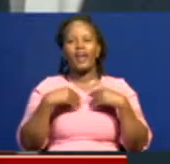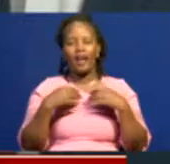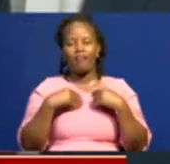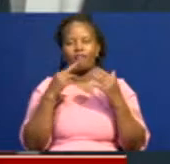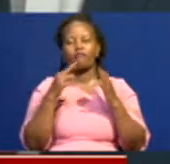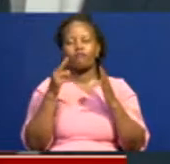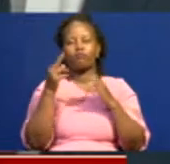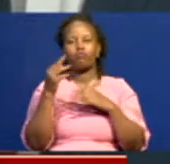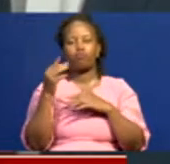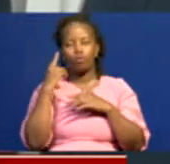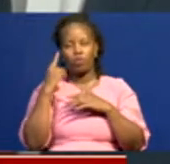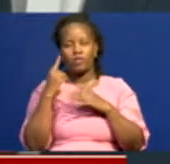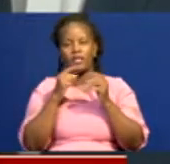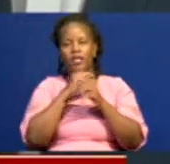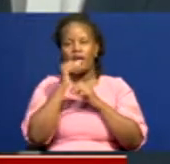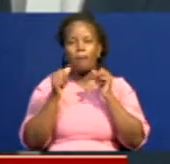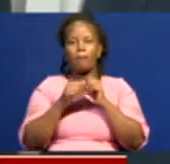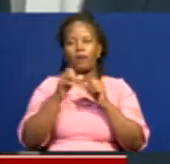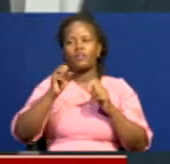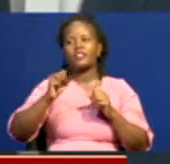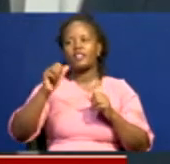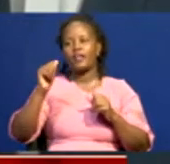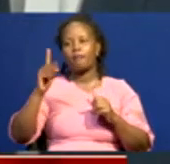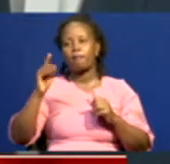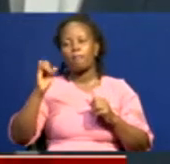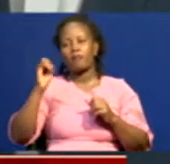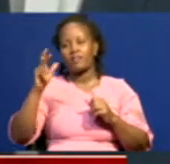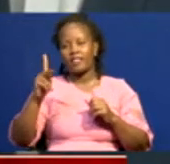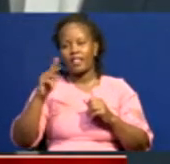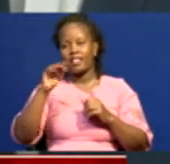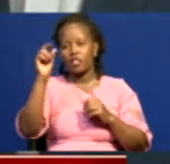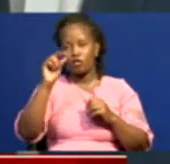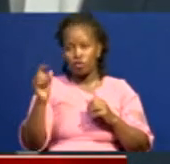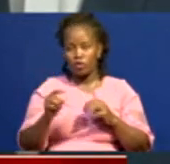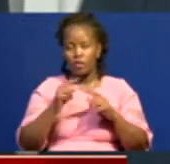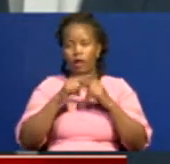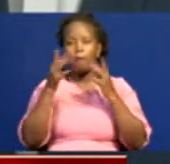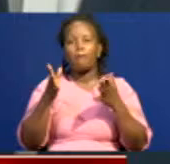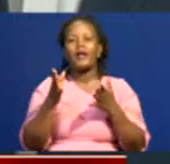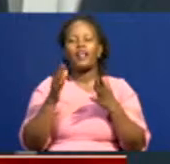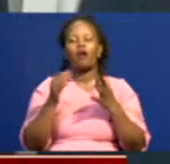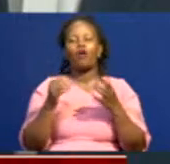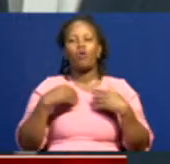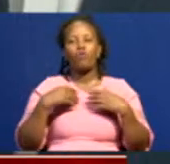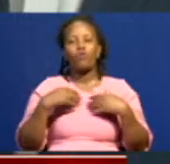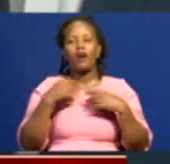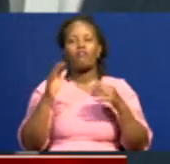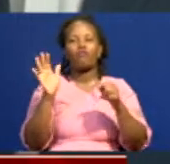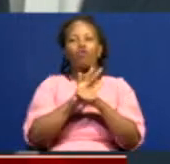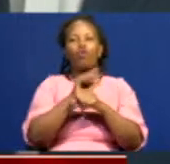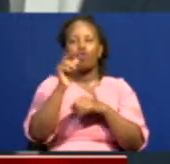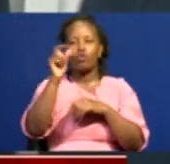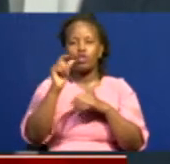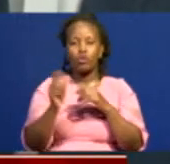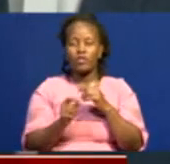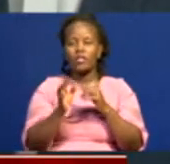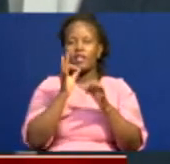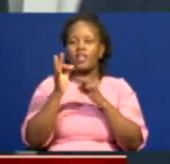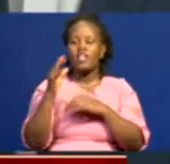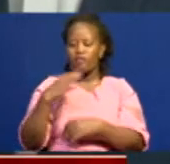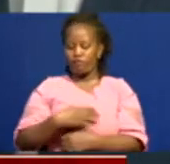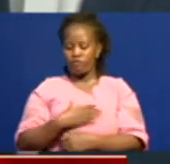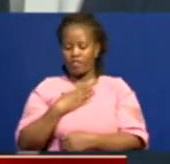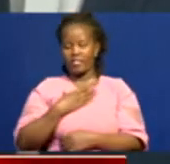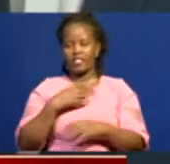across the SADC region, but now it's been expanded to cover the whole tripartite region, which will be beneficial. If you go to any country, we are hoping